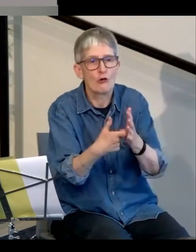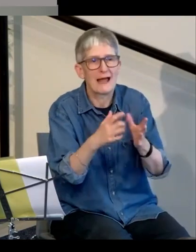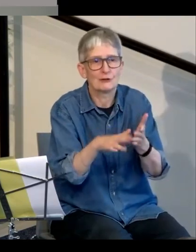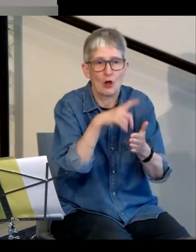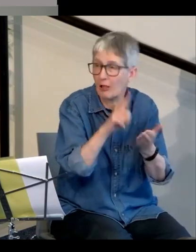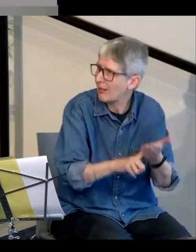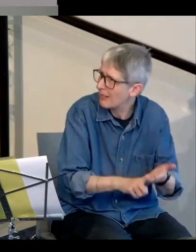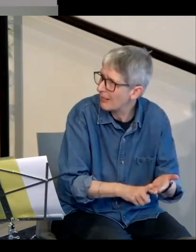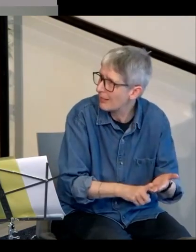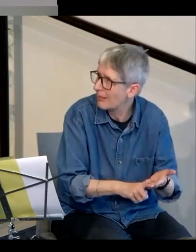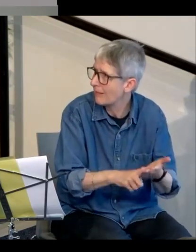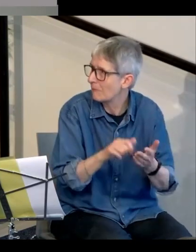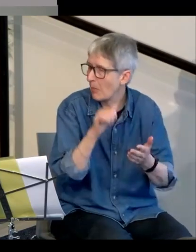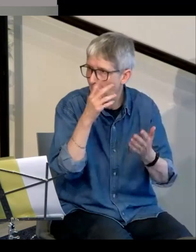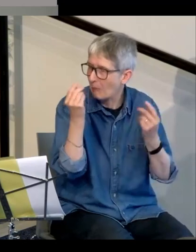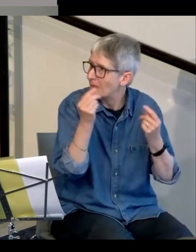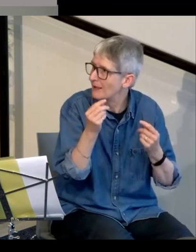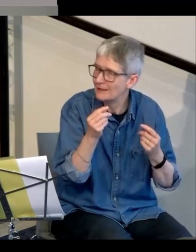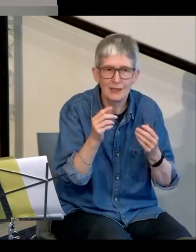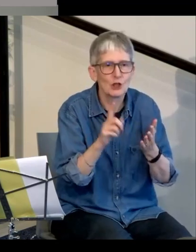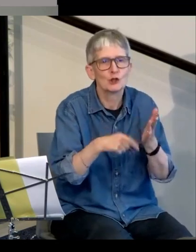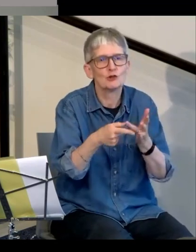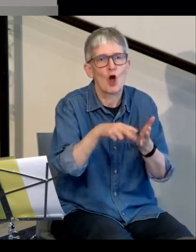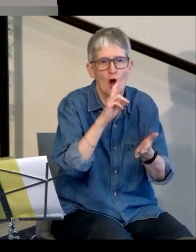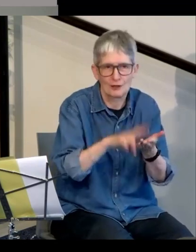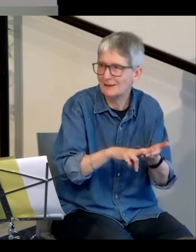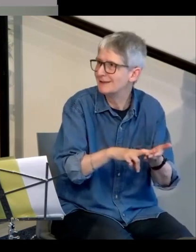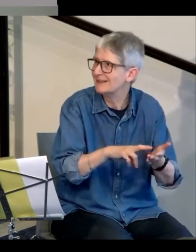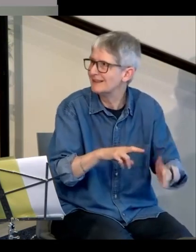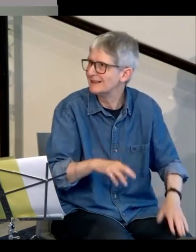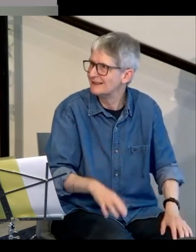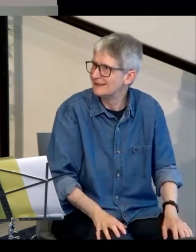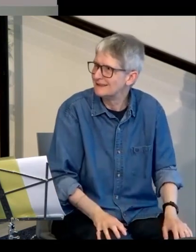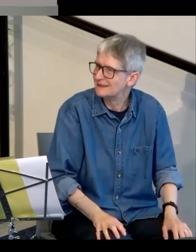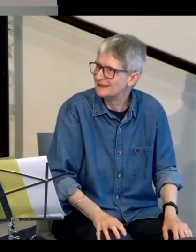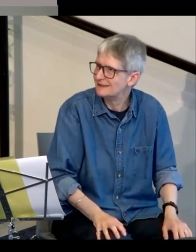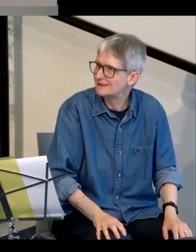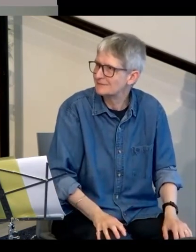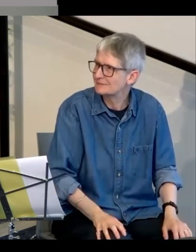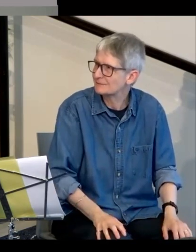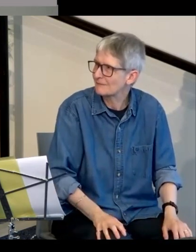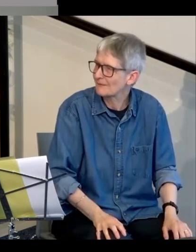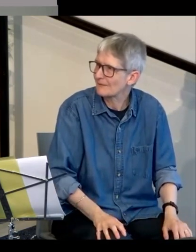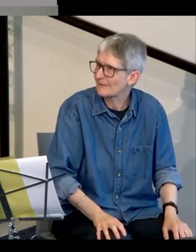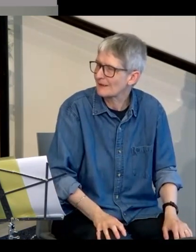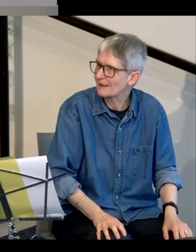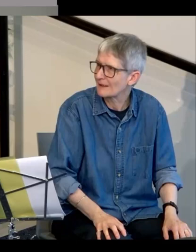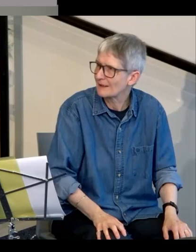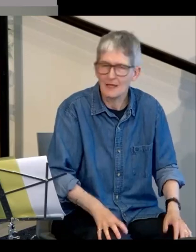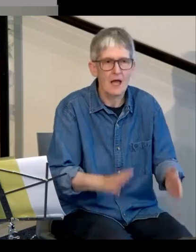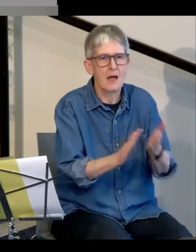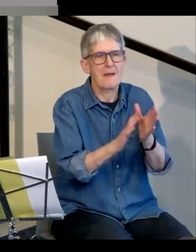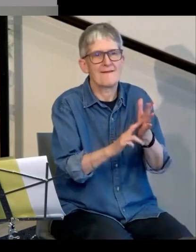Gertrude. Moyo. Are we getting all this? I'm John. Now how on earth am I going to get here? Right. Let's push the band out of the way.